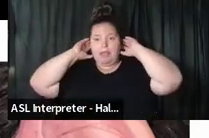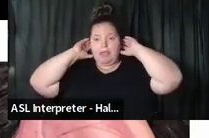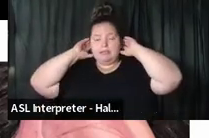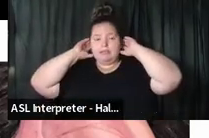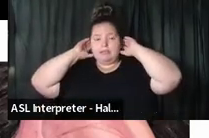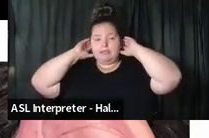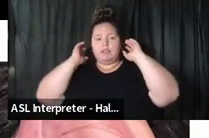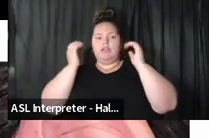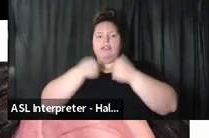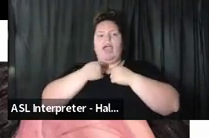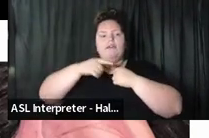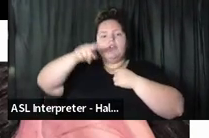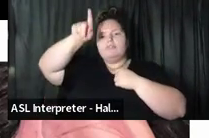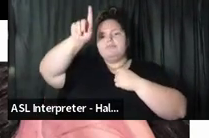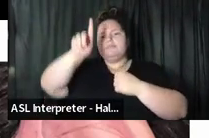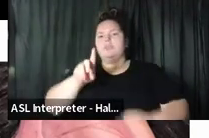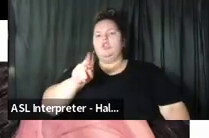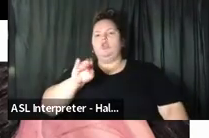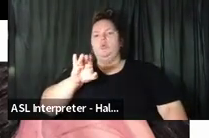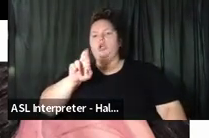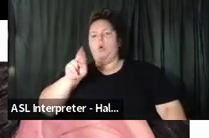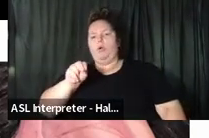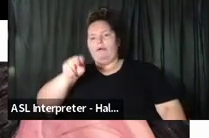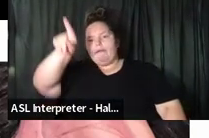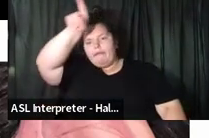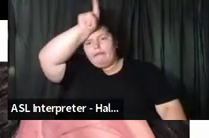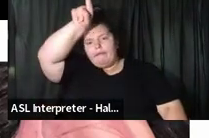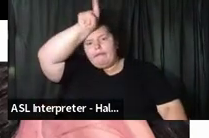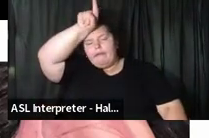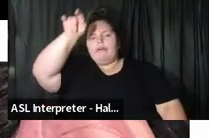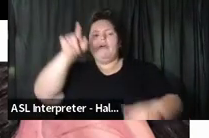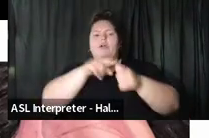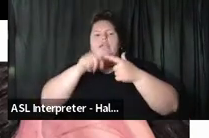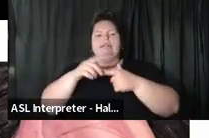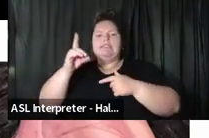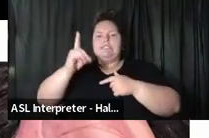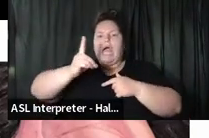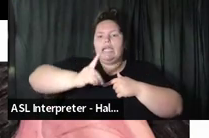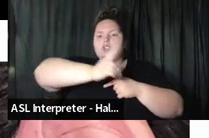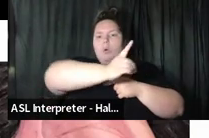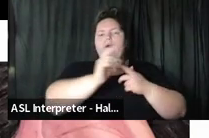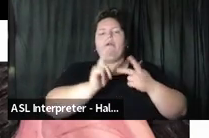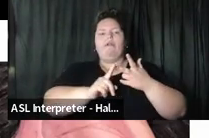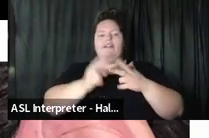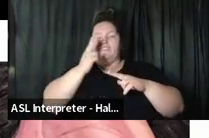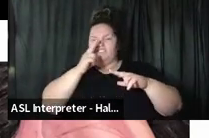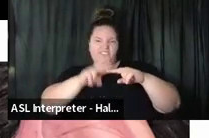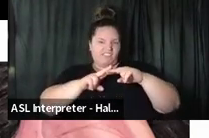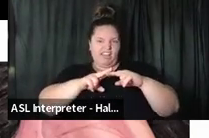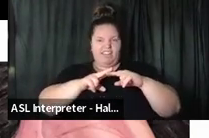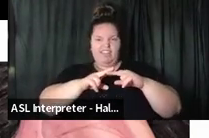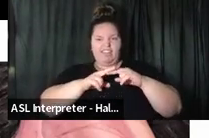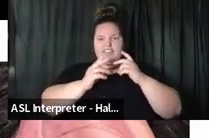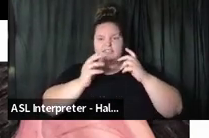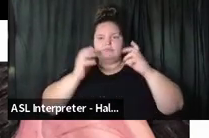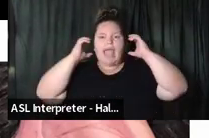the unicorn or a dinosaur, just this fun type of headphones, again, for someone who doesn't like to have the